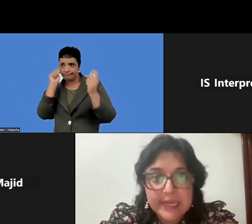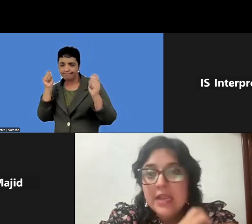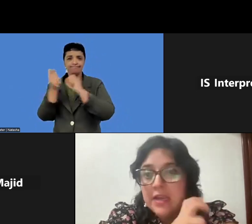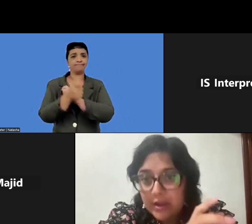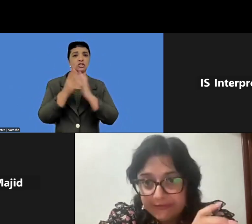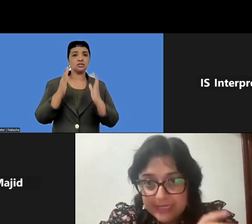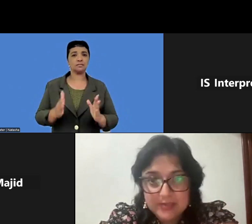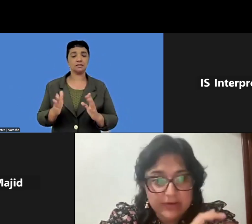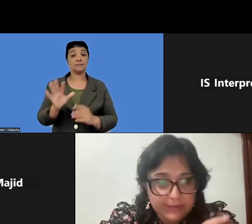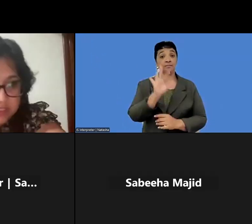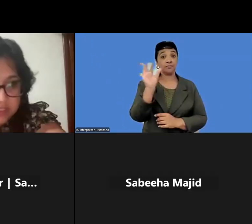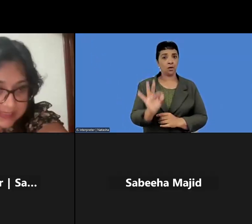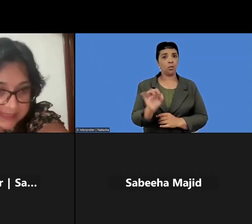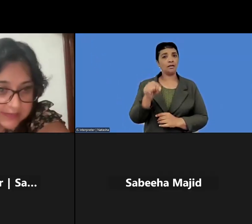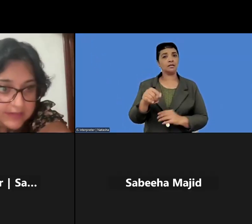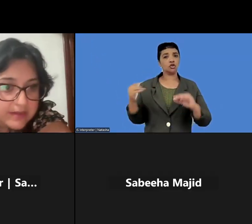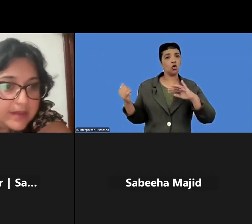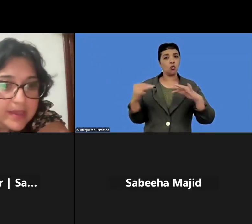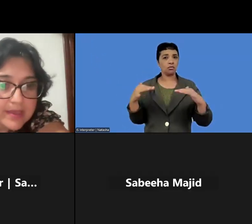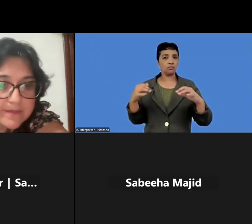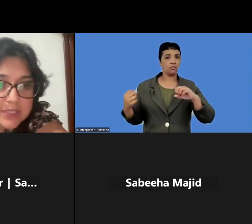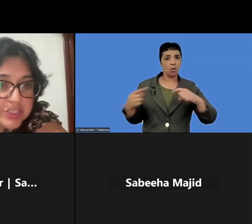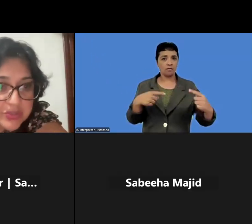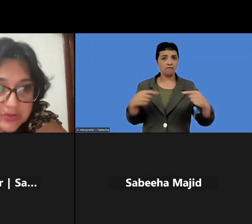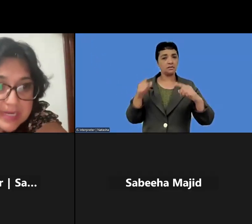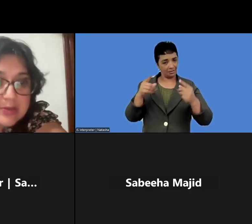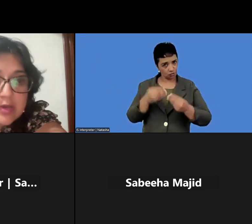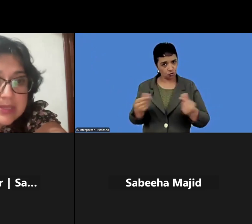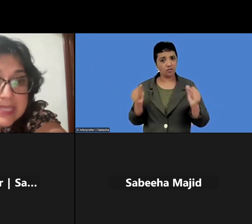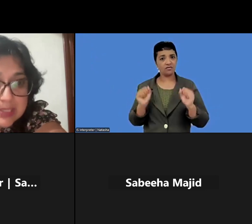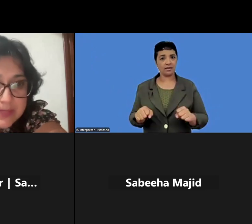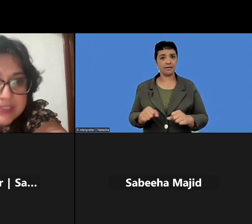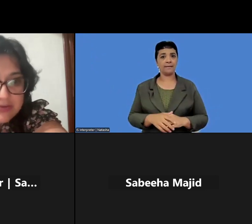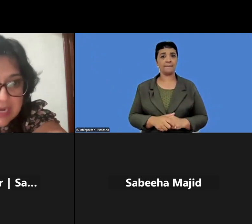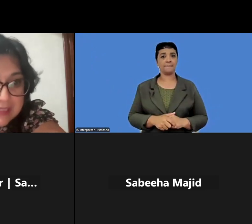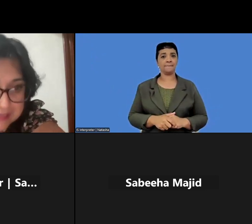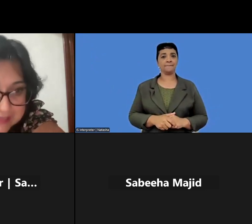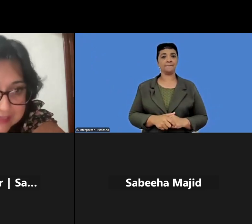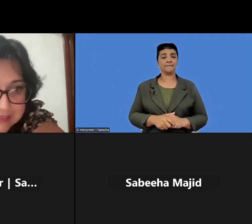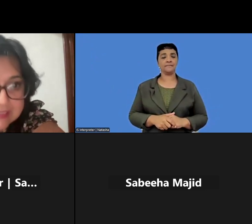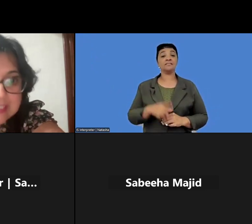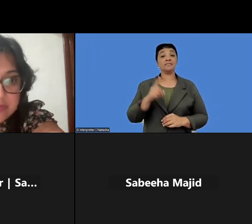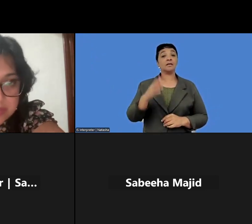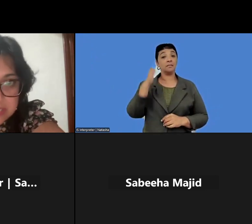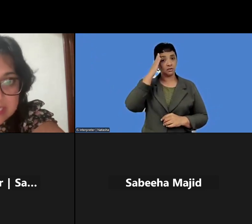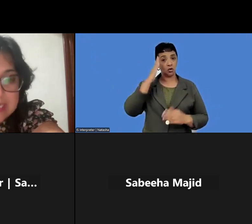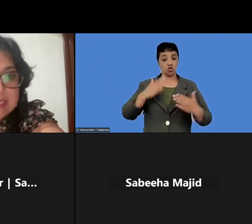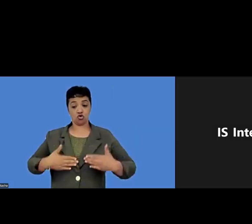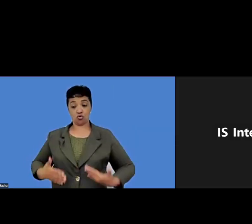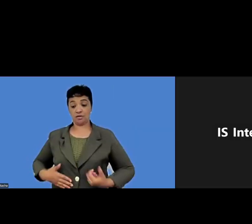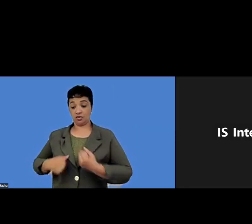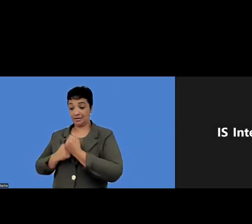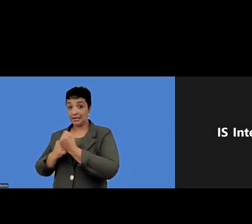addressing conflicts or emergencies. Ensure that humanitarian assistance is distributed